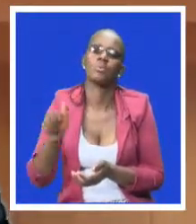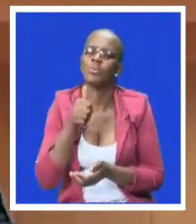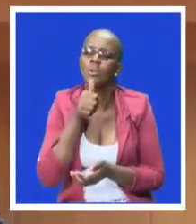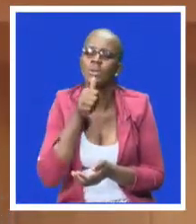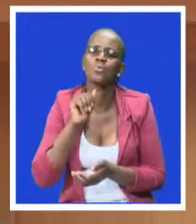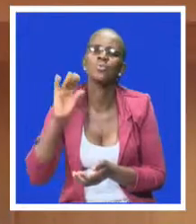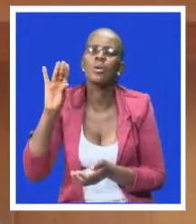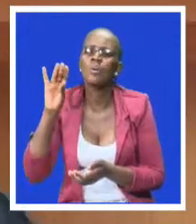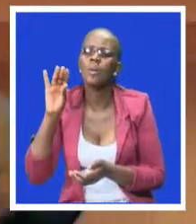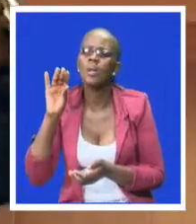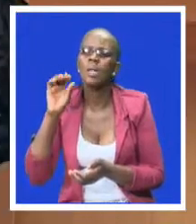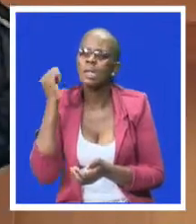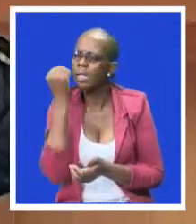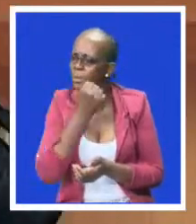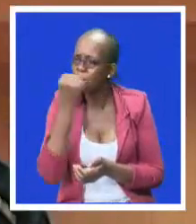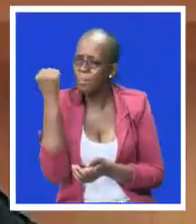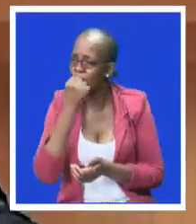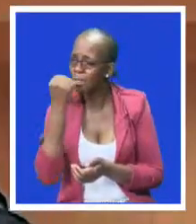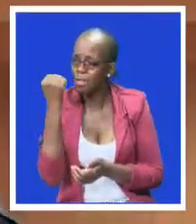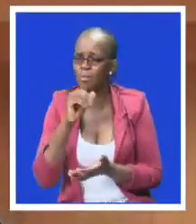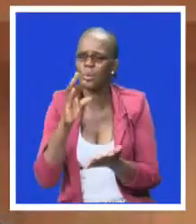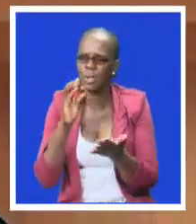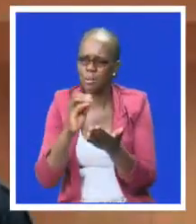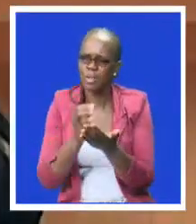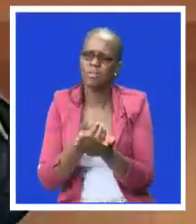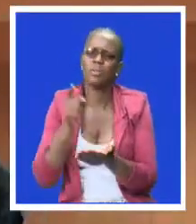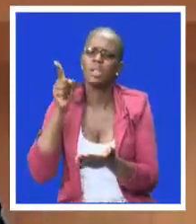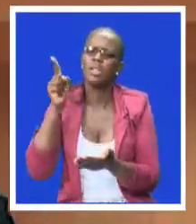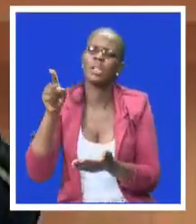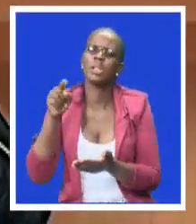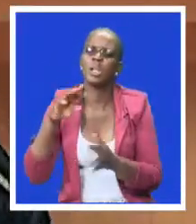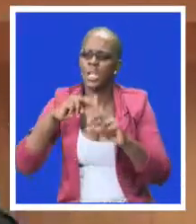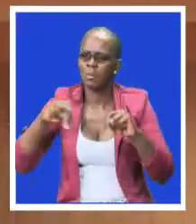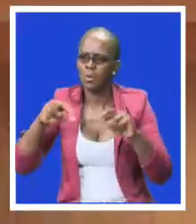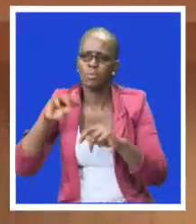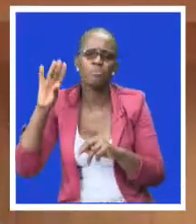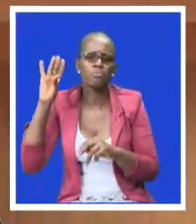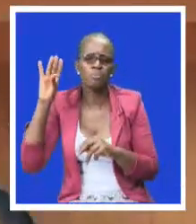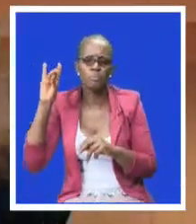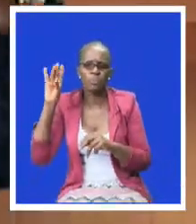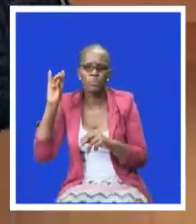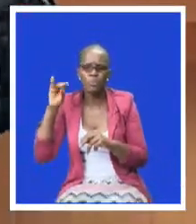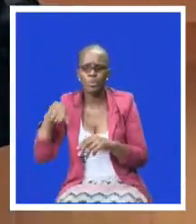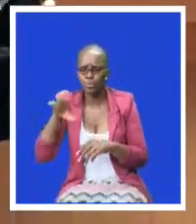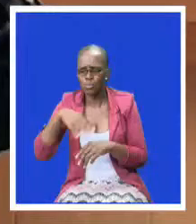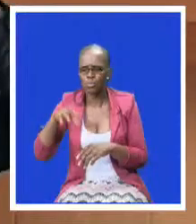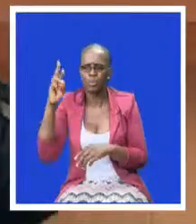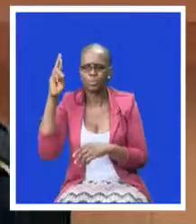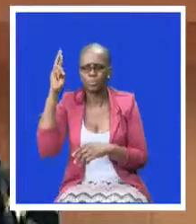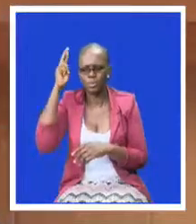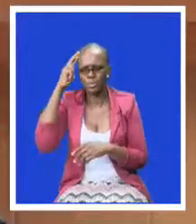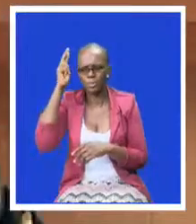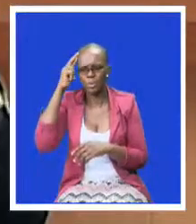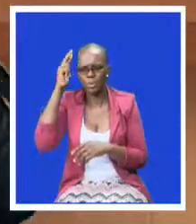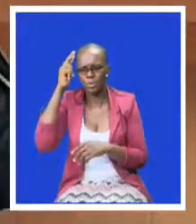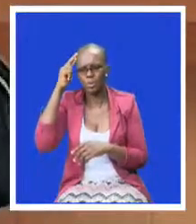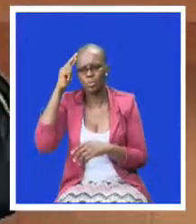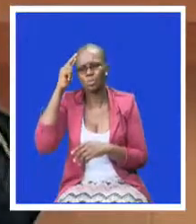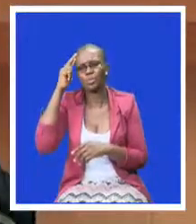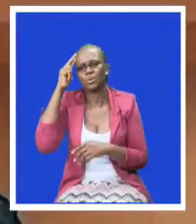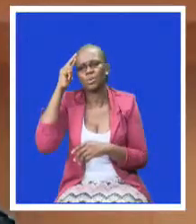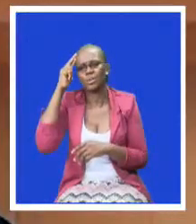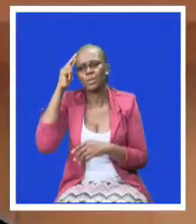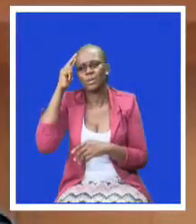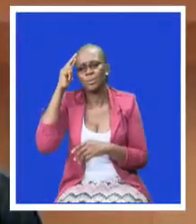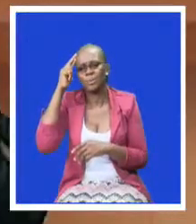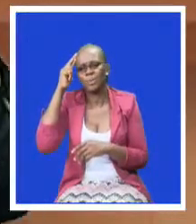plants. Remember, the men are responsible for hunting. They will bring the animals